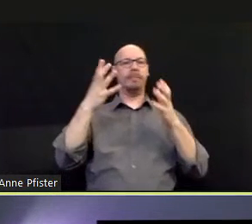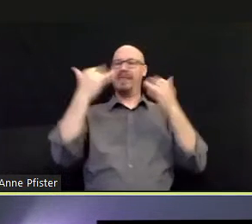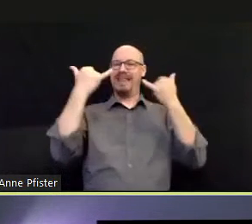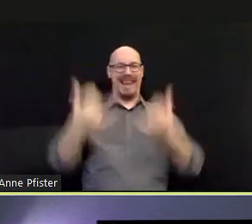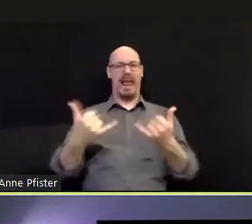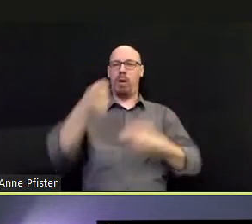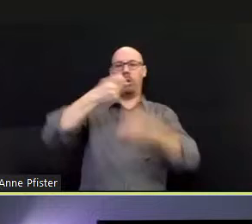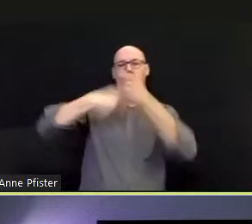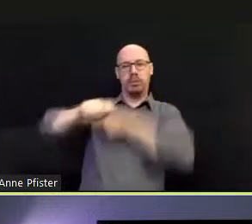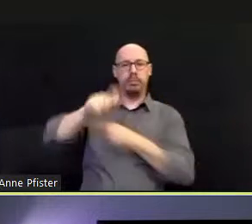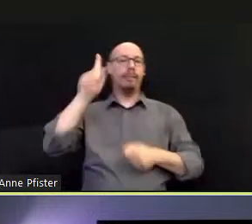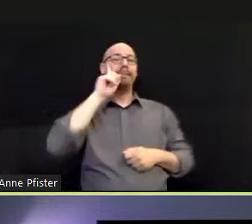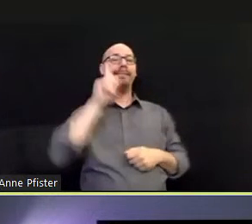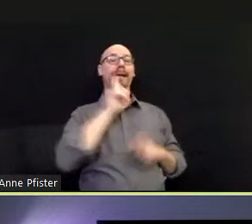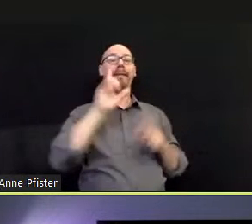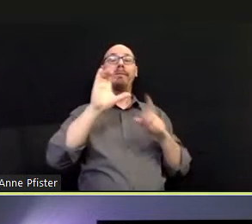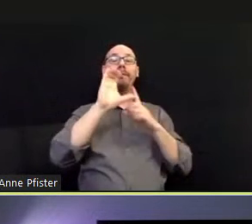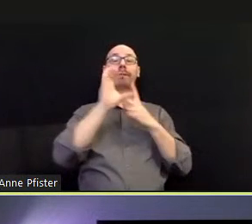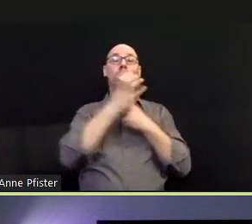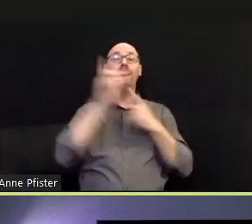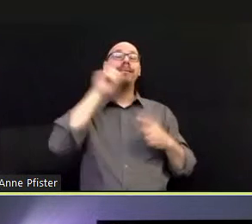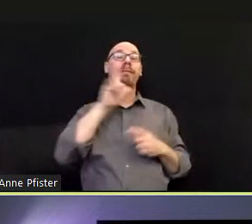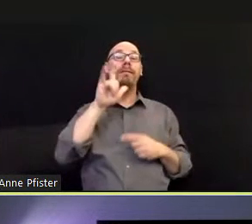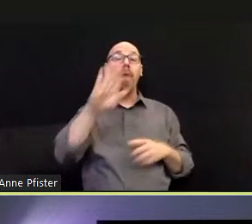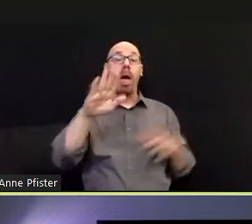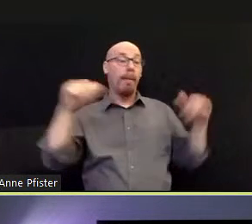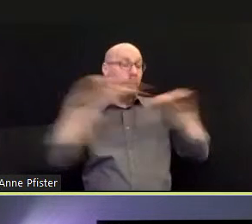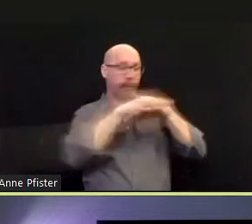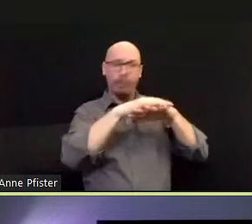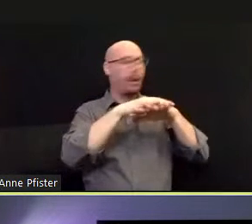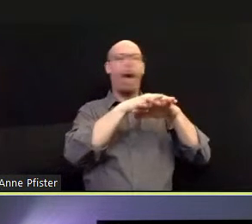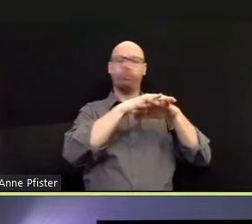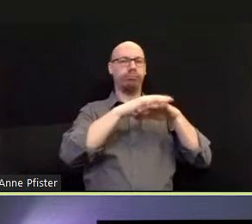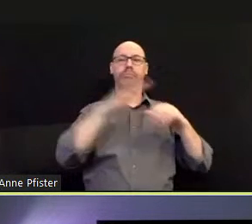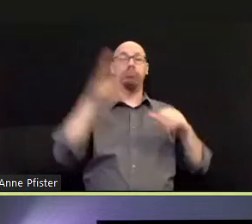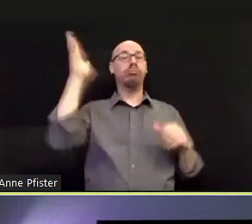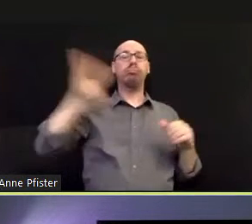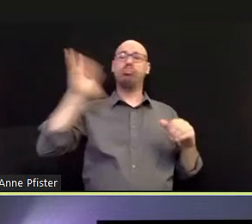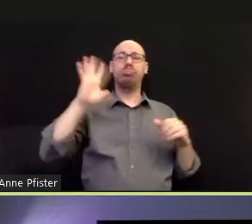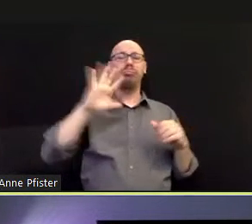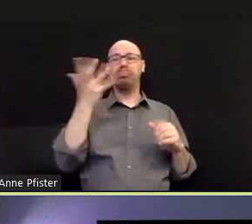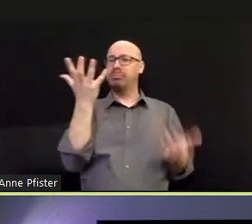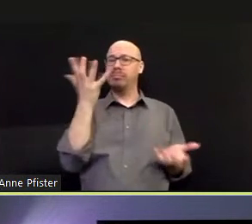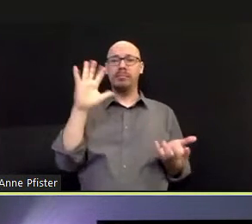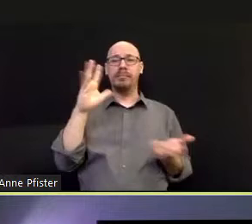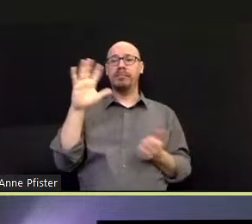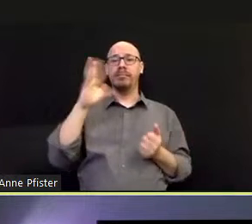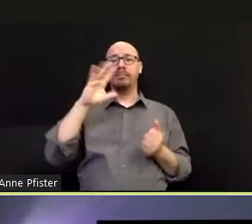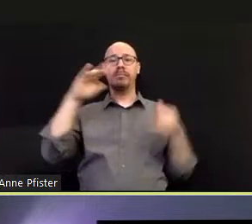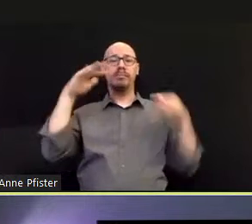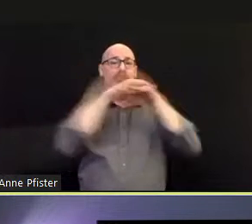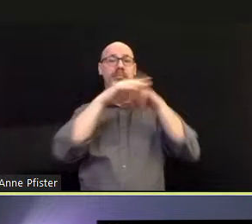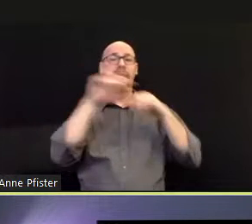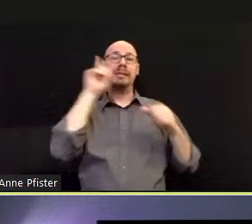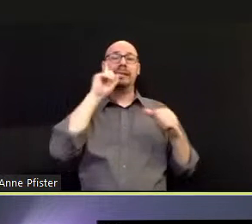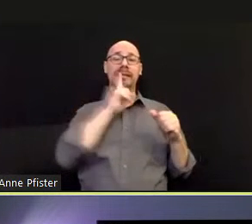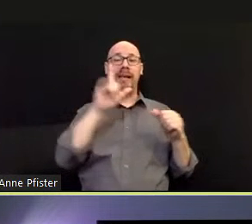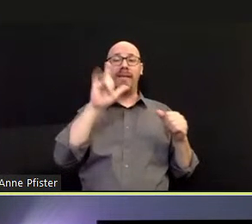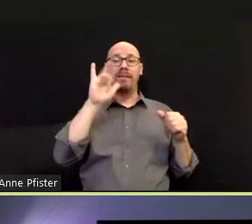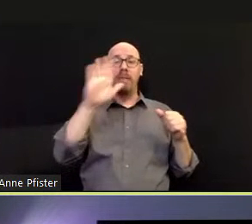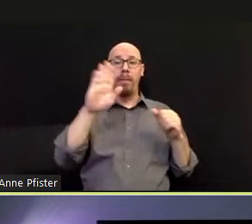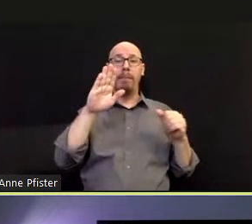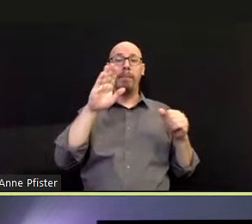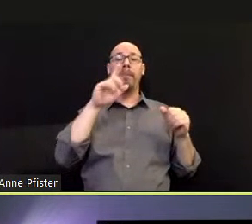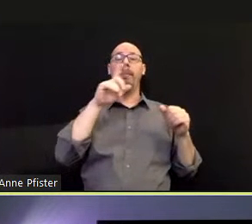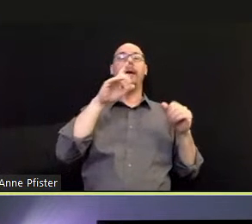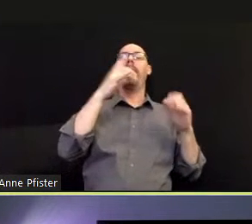as settings for regular deaf sociality. So there would regularly be 40 or 50 at this deaf-oriented sign